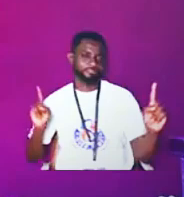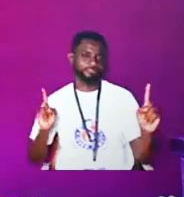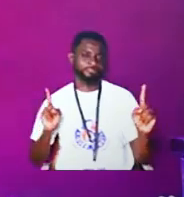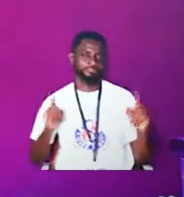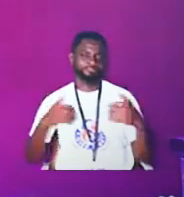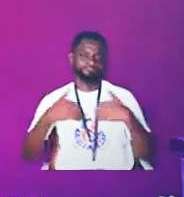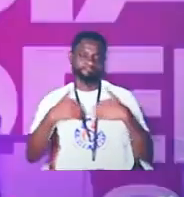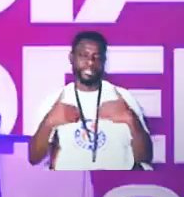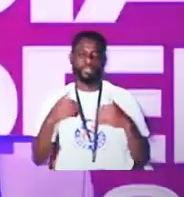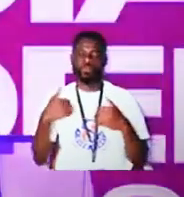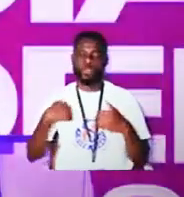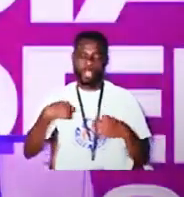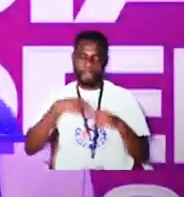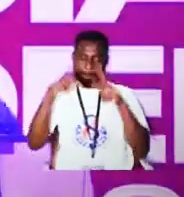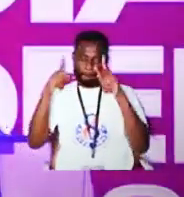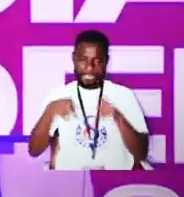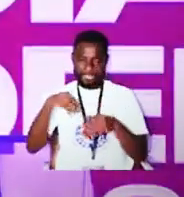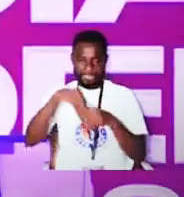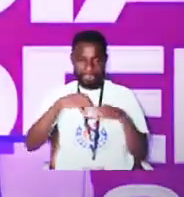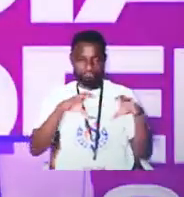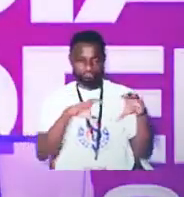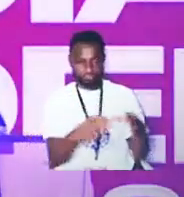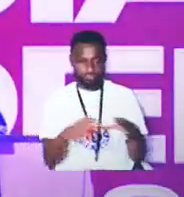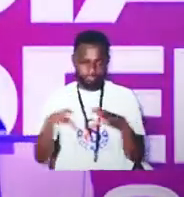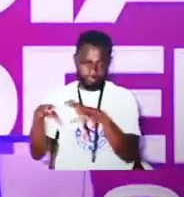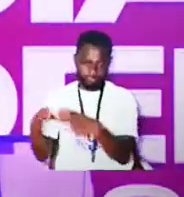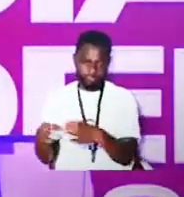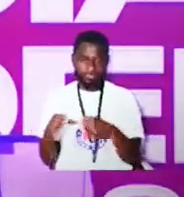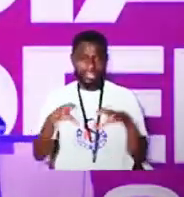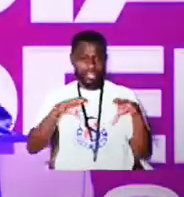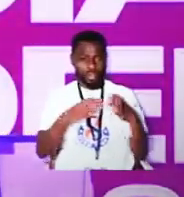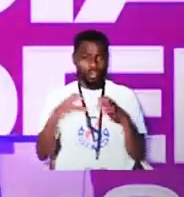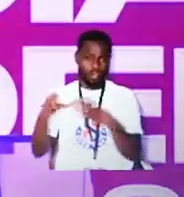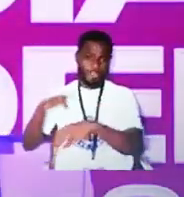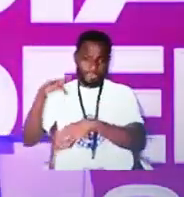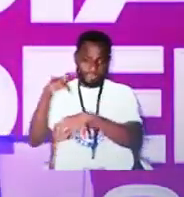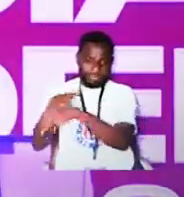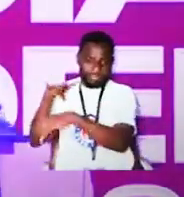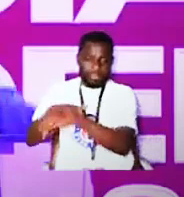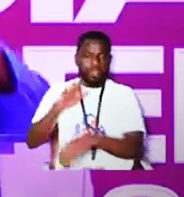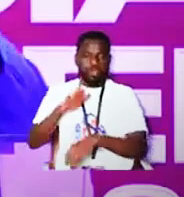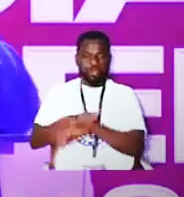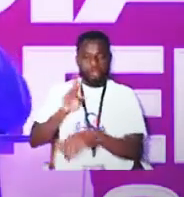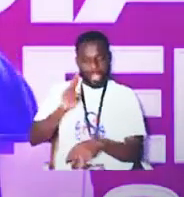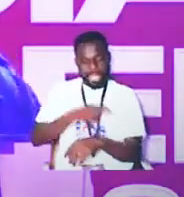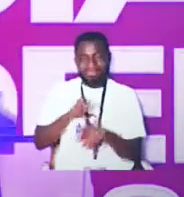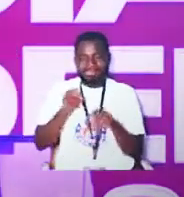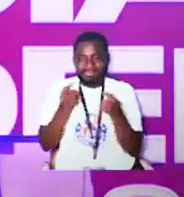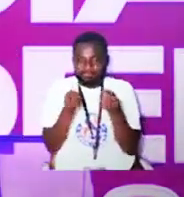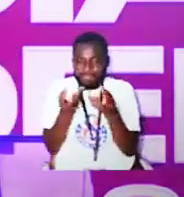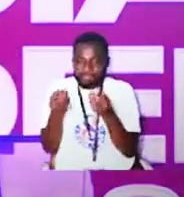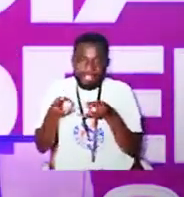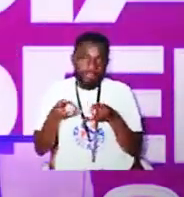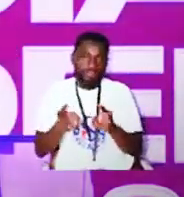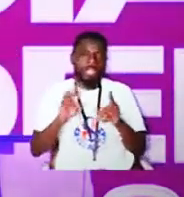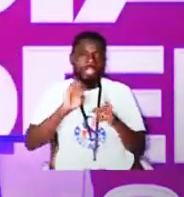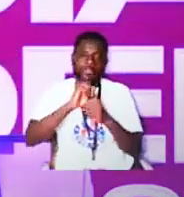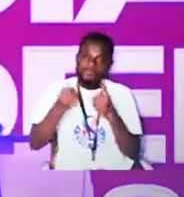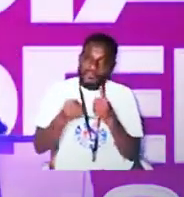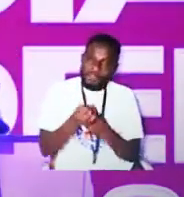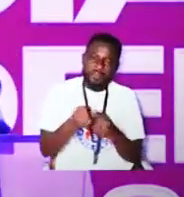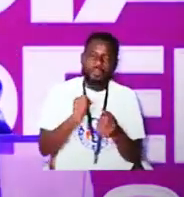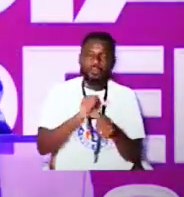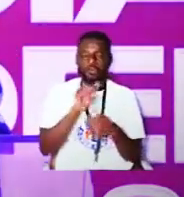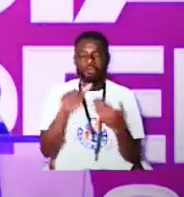in community. So the community imparts on us in many ways, our environment and all that. So when